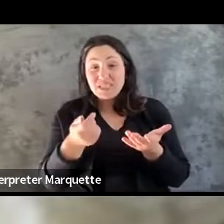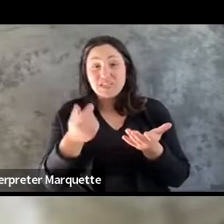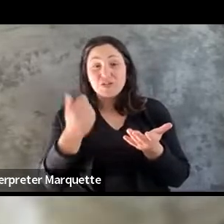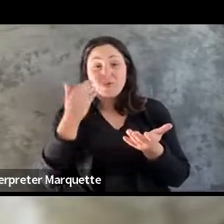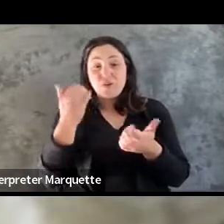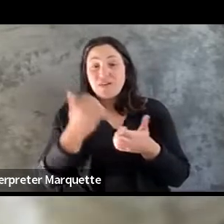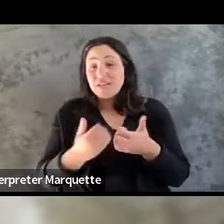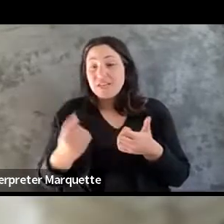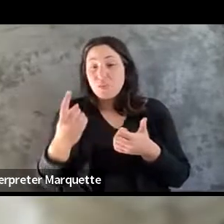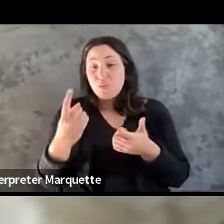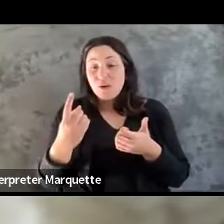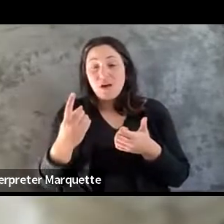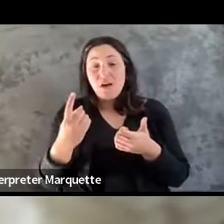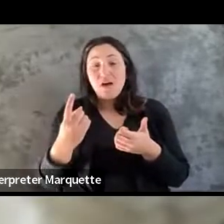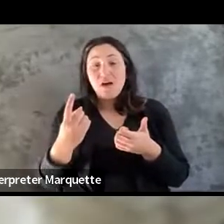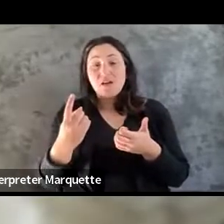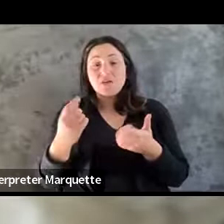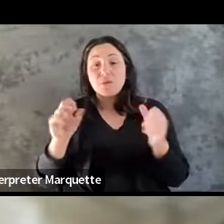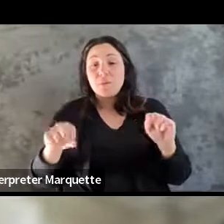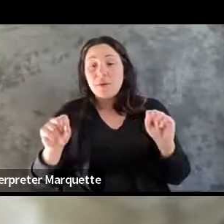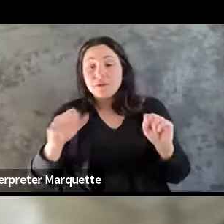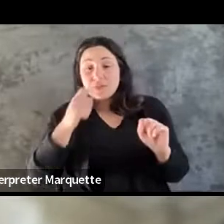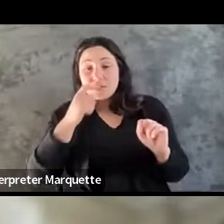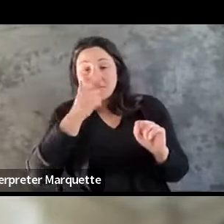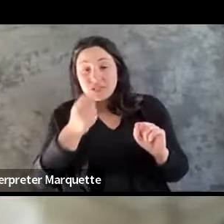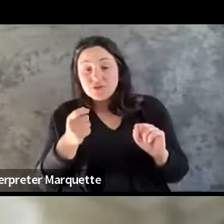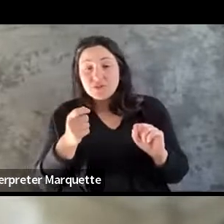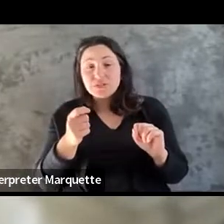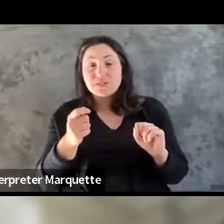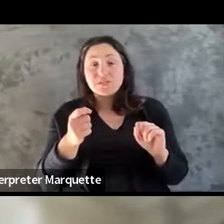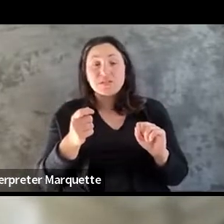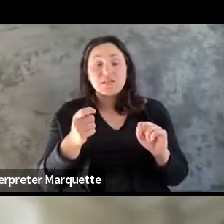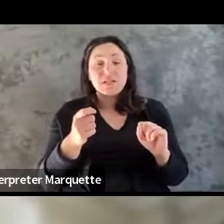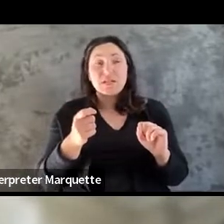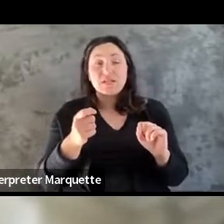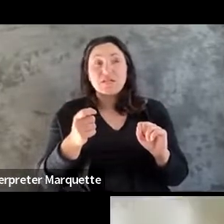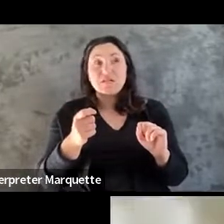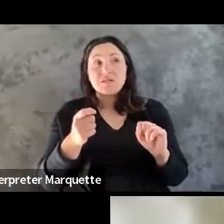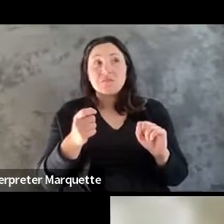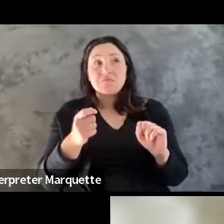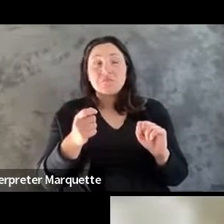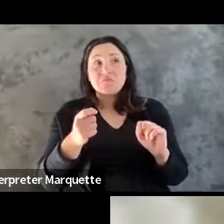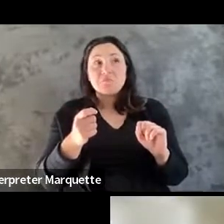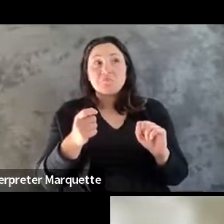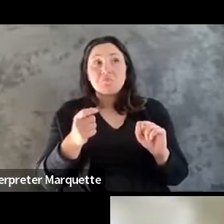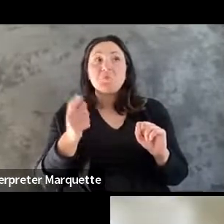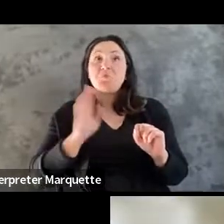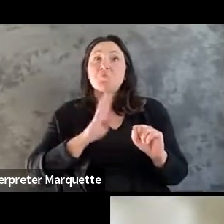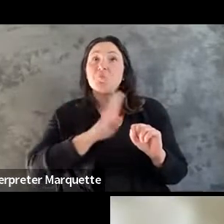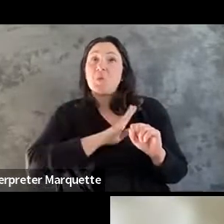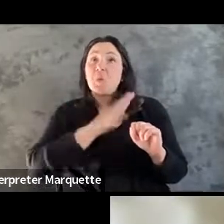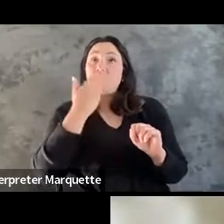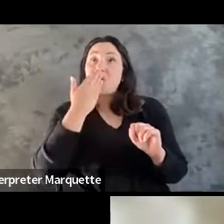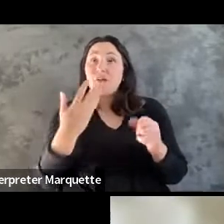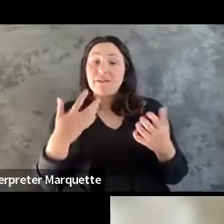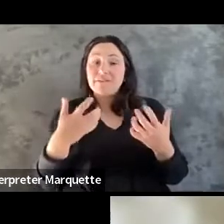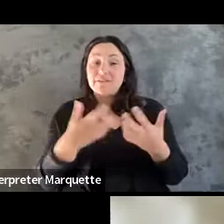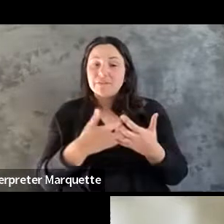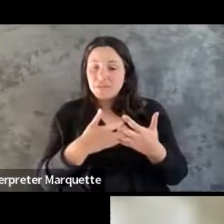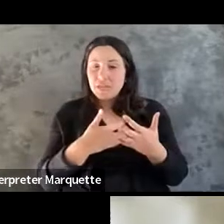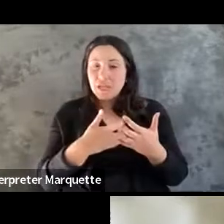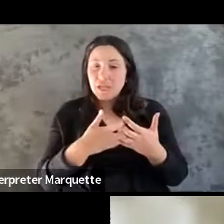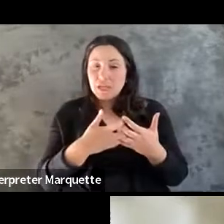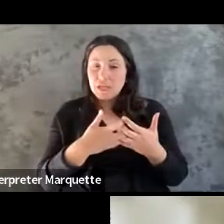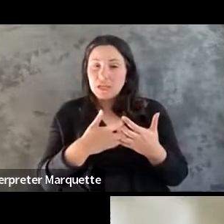may be interested who you feel fits the general descriptors there, then they can go